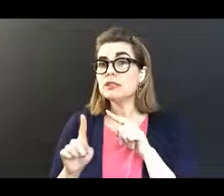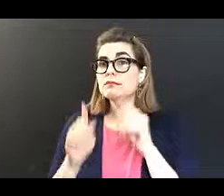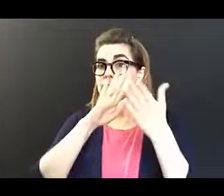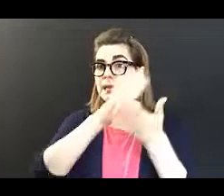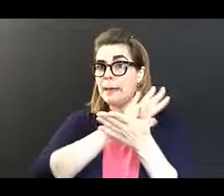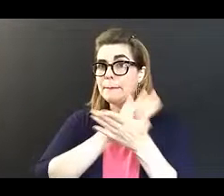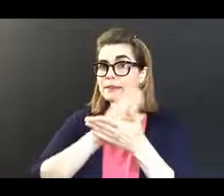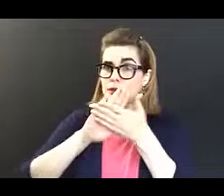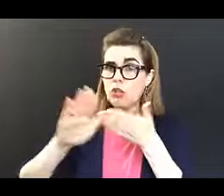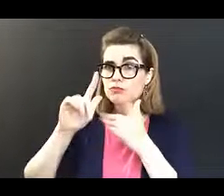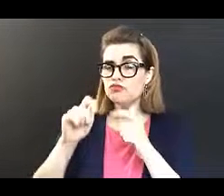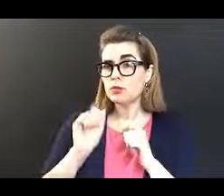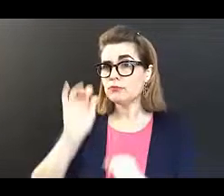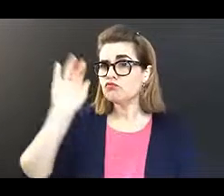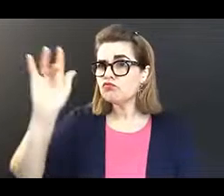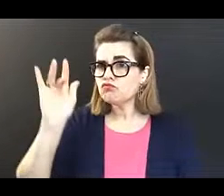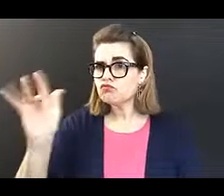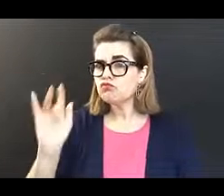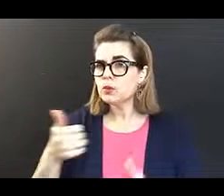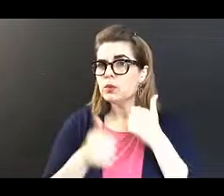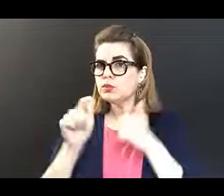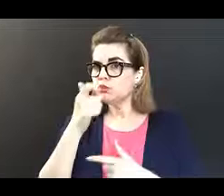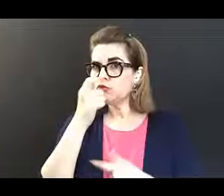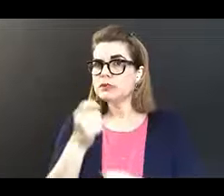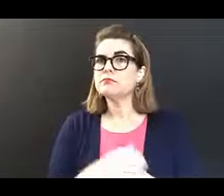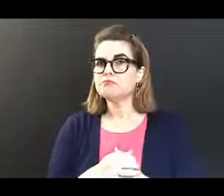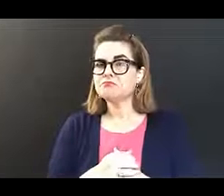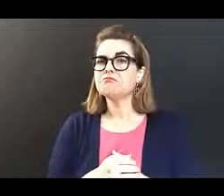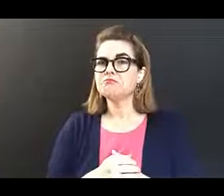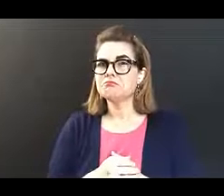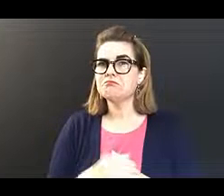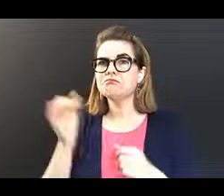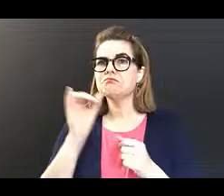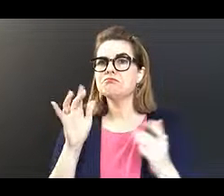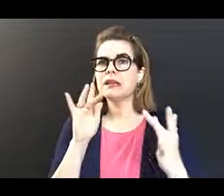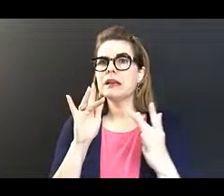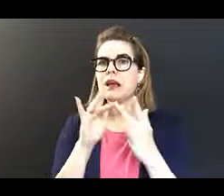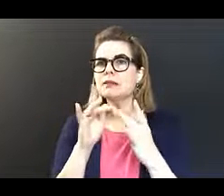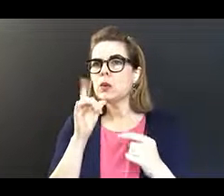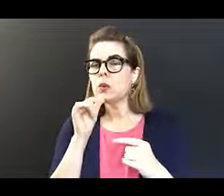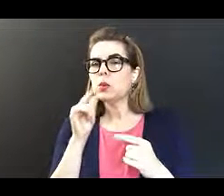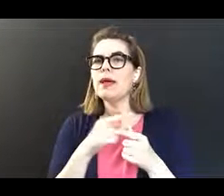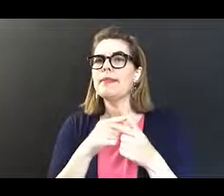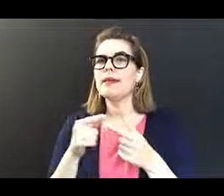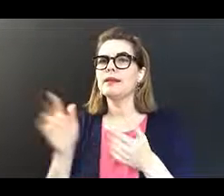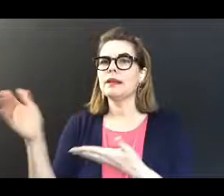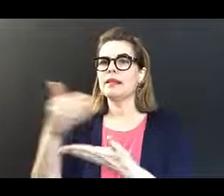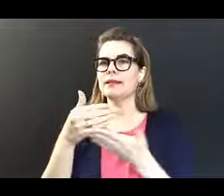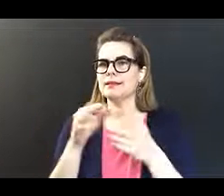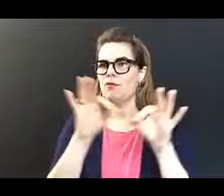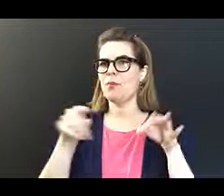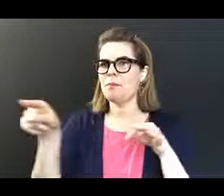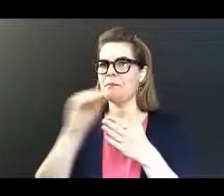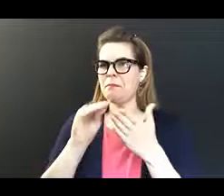campus. And then just points of contact and then collection forms. So all of those